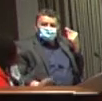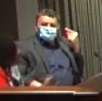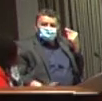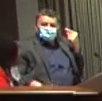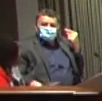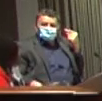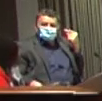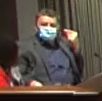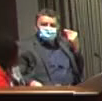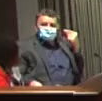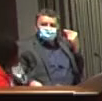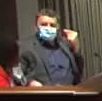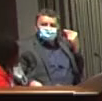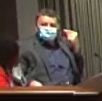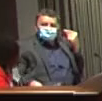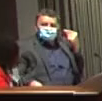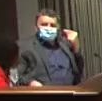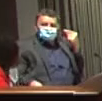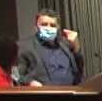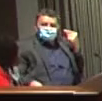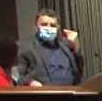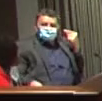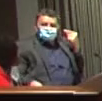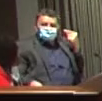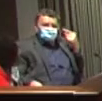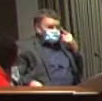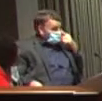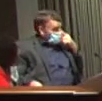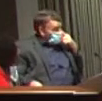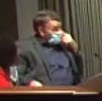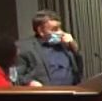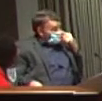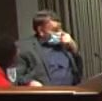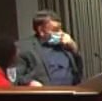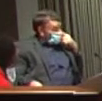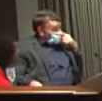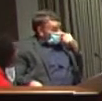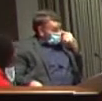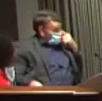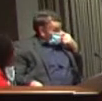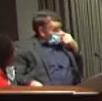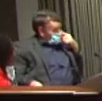law of the resolution was 3.6. So that's the question that's being asked to the board today.